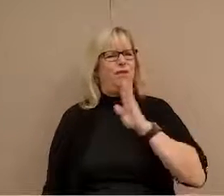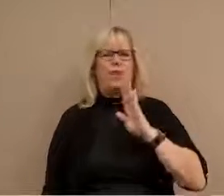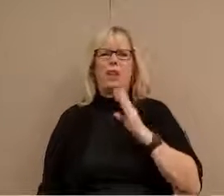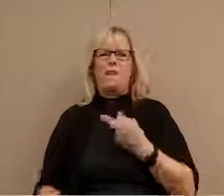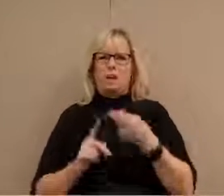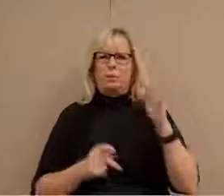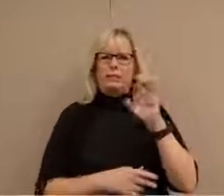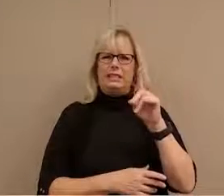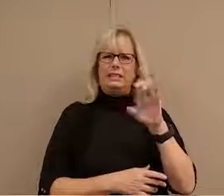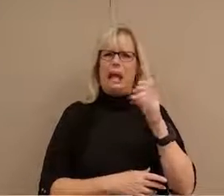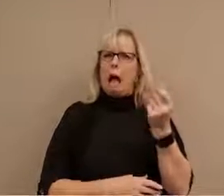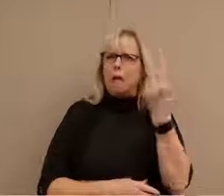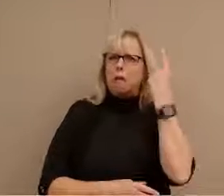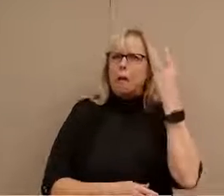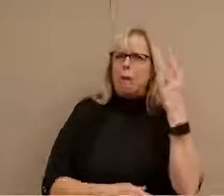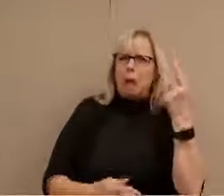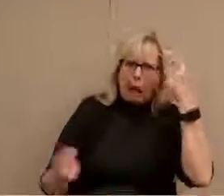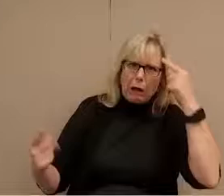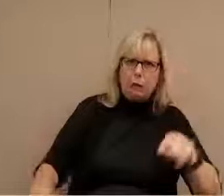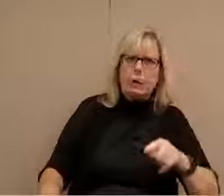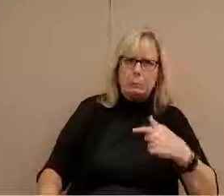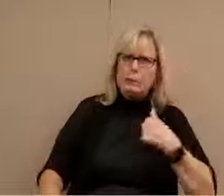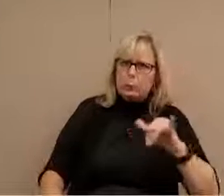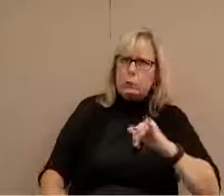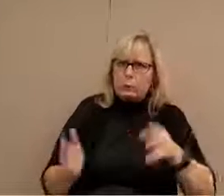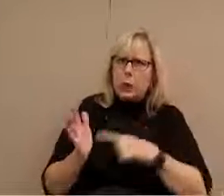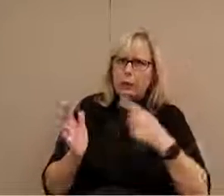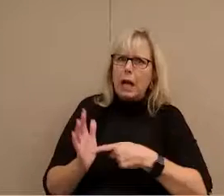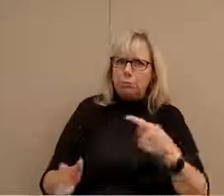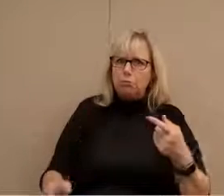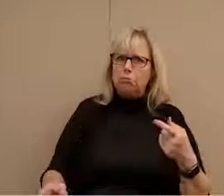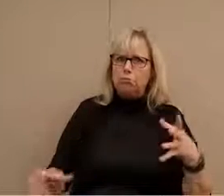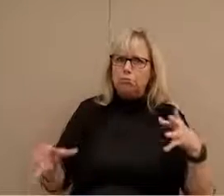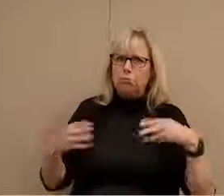by the CDC. I get it, because I get frustrated by the CDC sometimes.